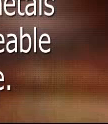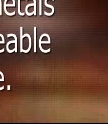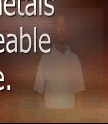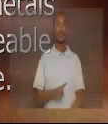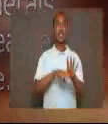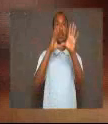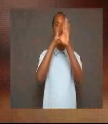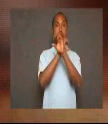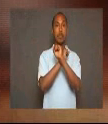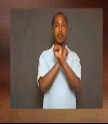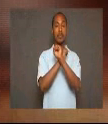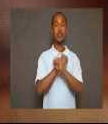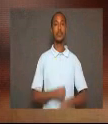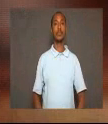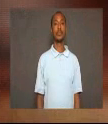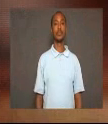Time's up.